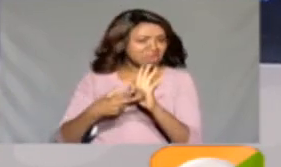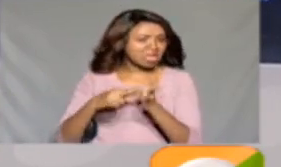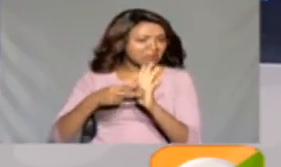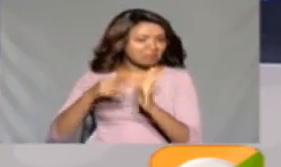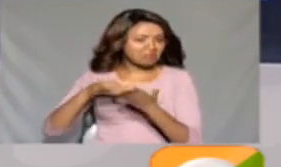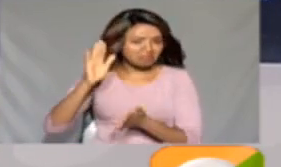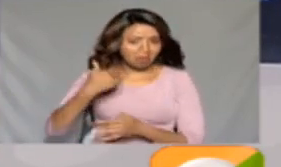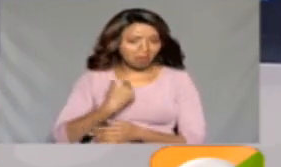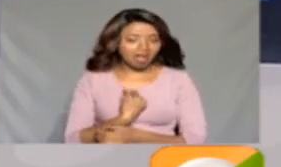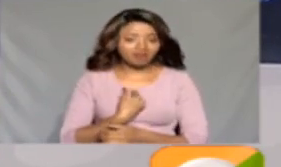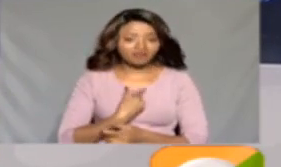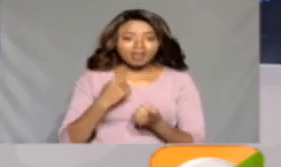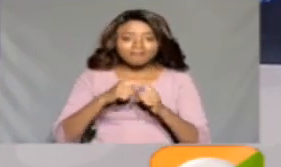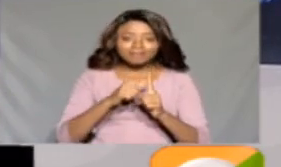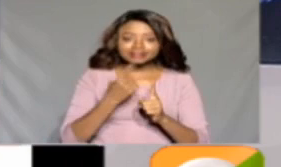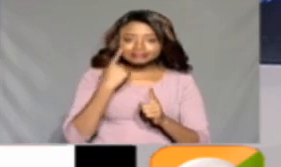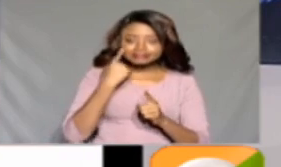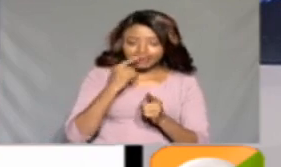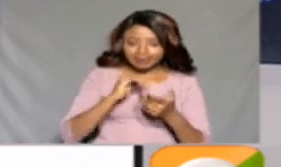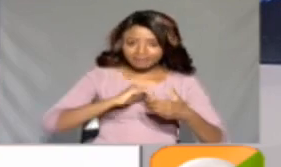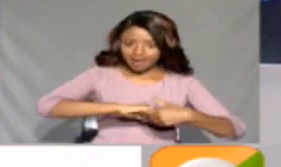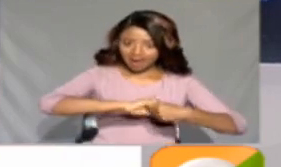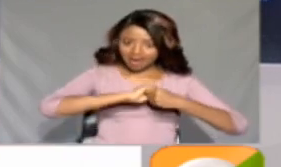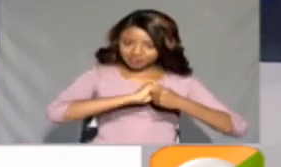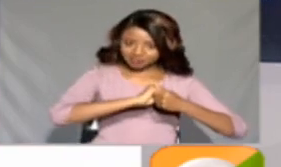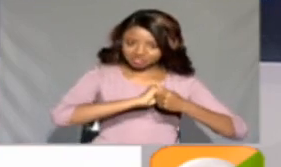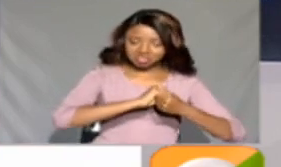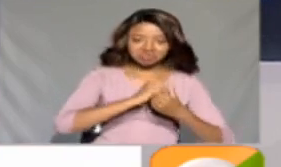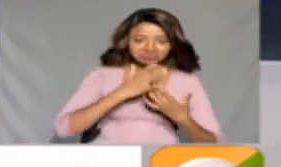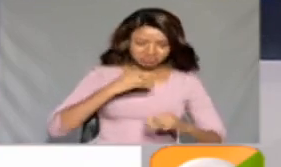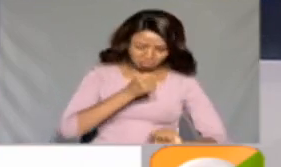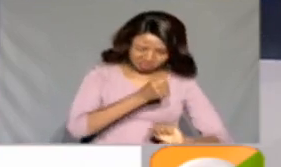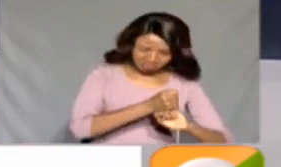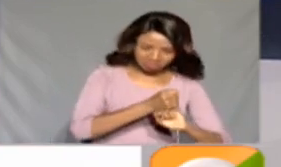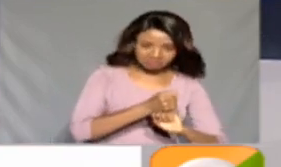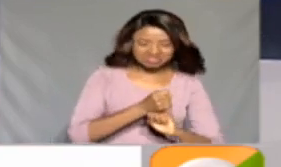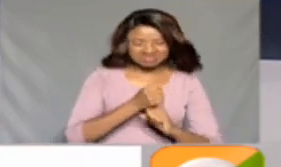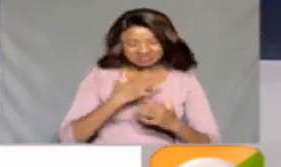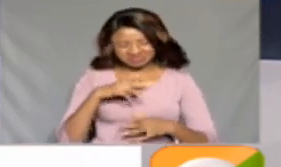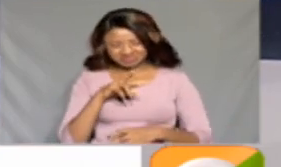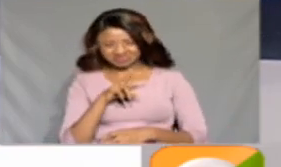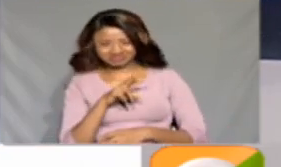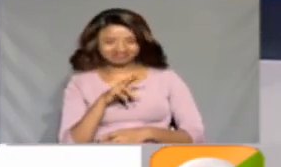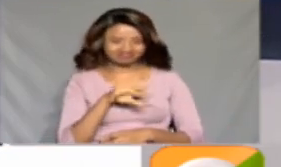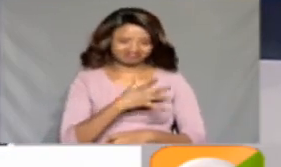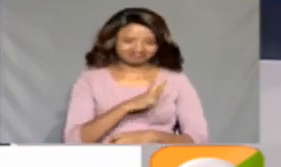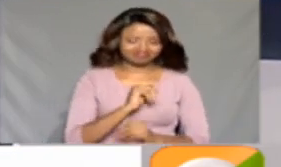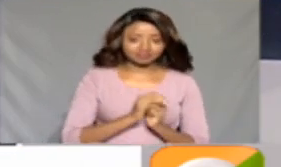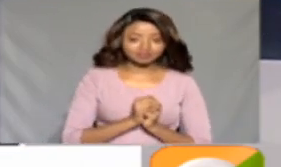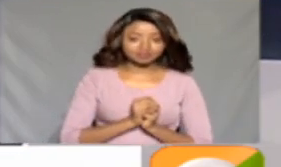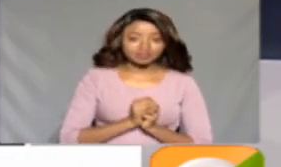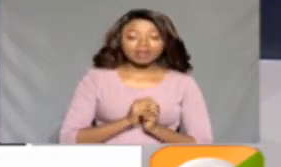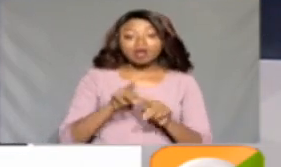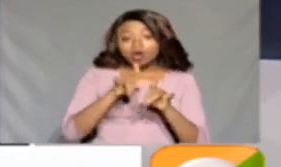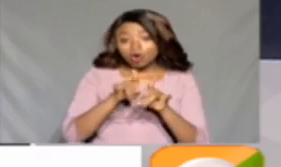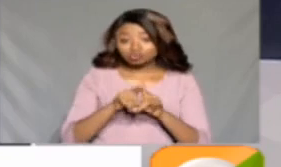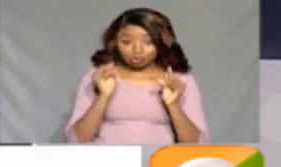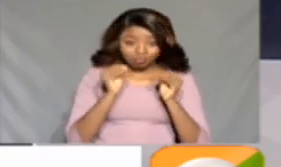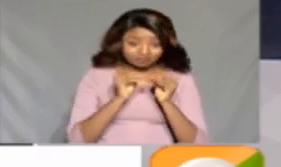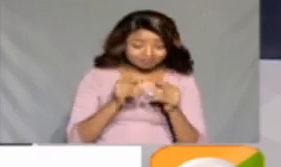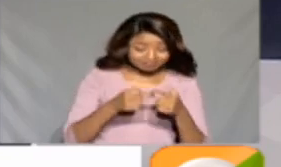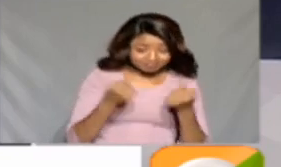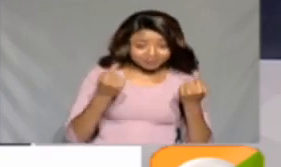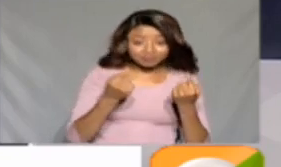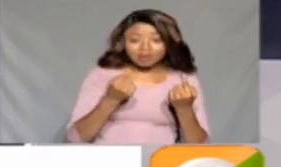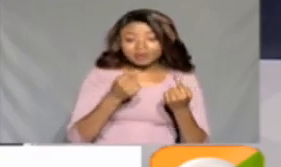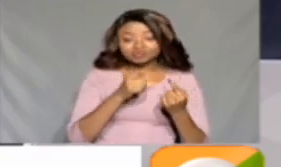first duel between the handshake sympathizers and handshake detractors. A duel between the Deputy President and former Prime Minister Raila Odinga.